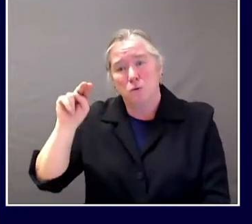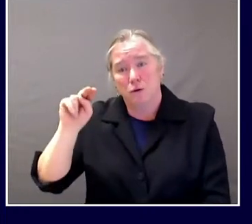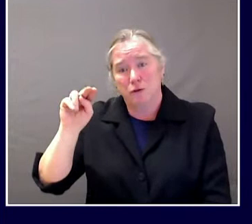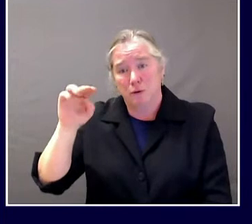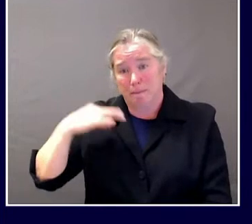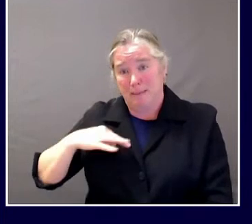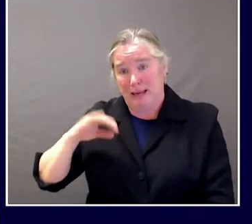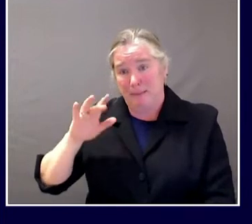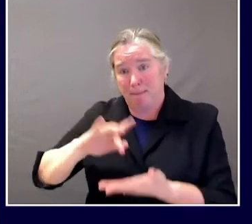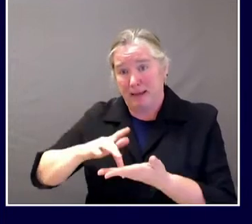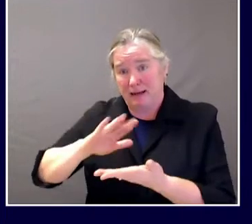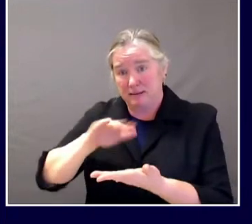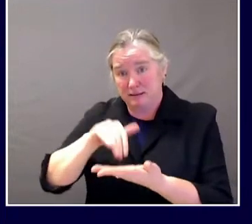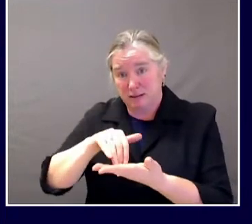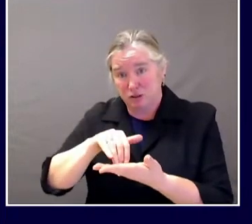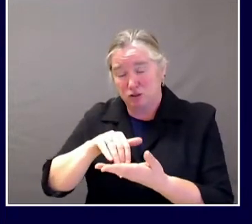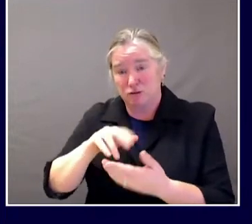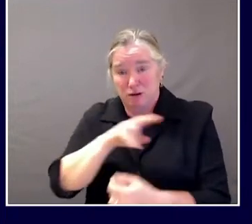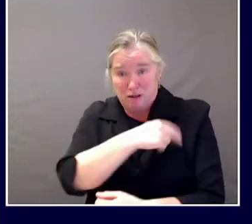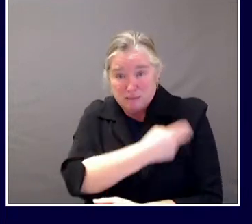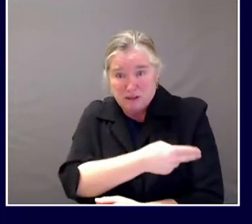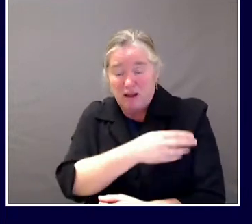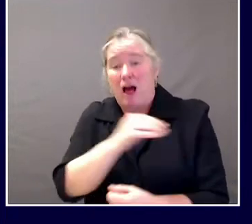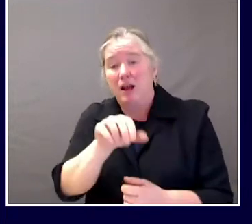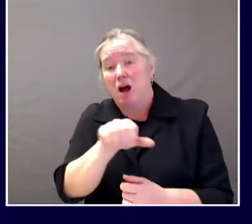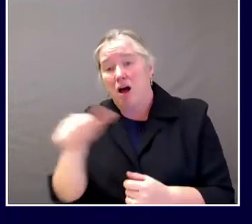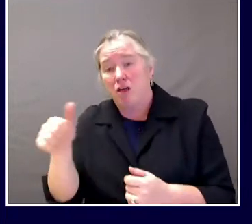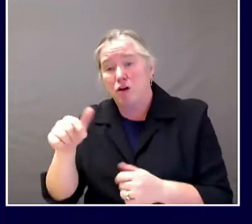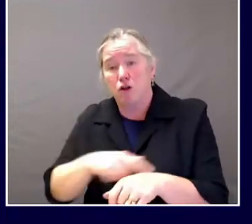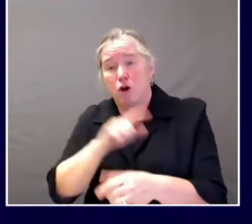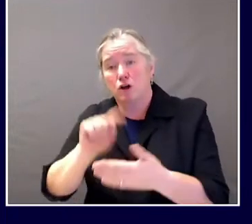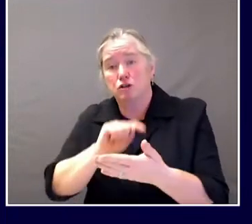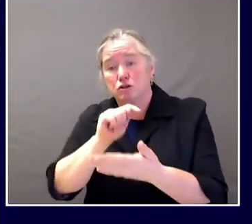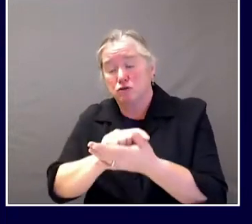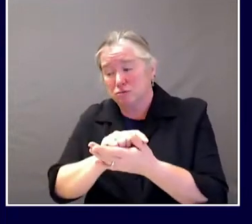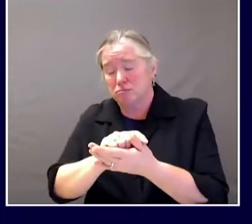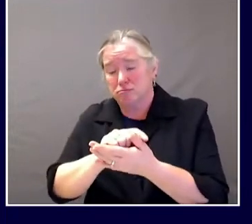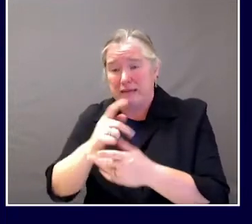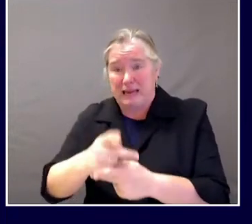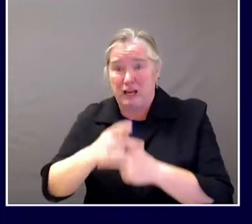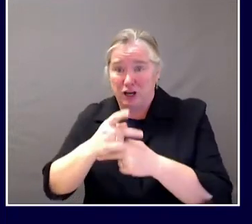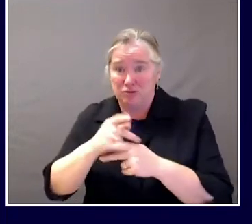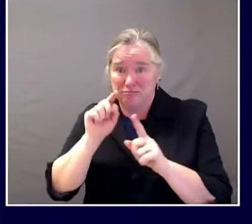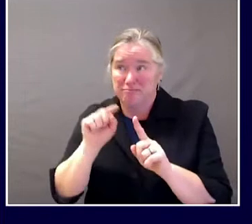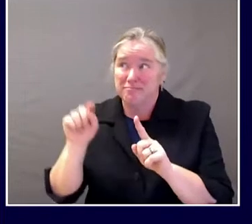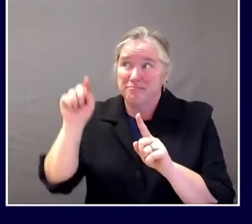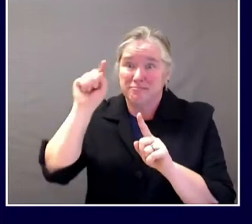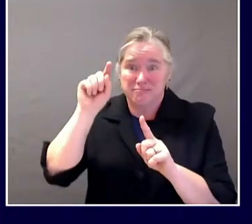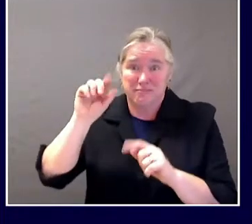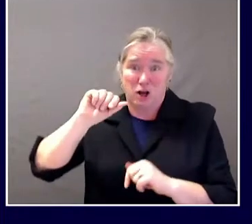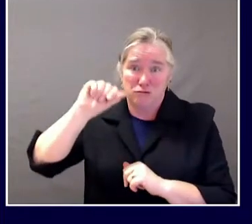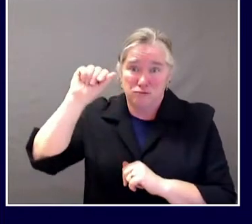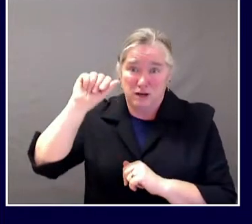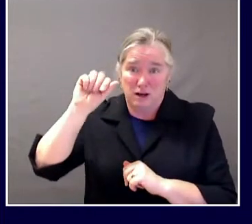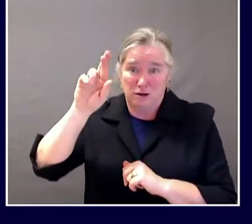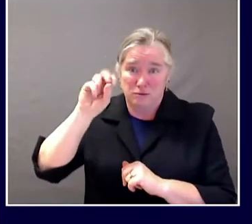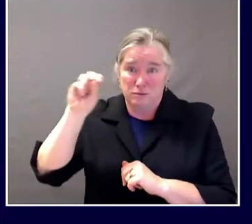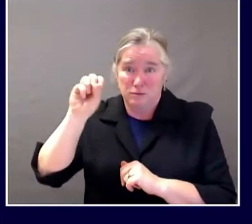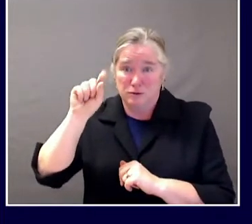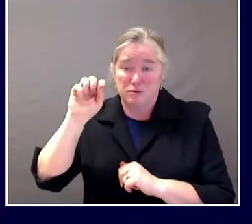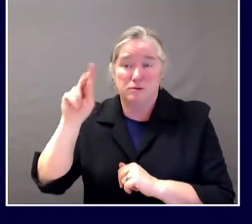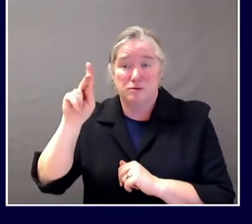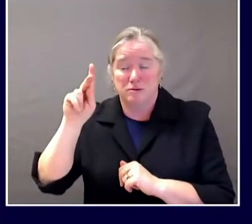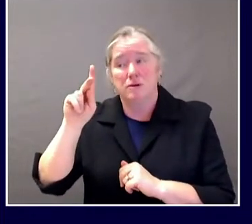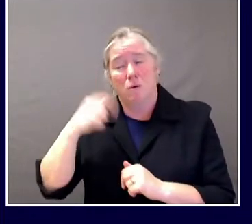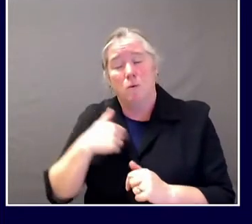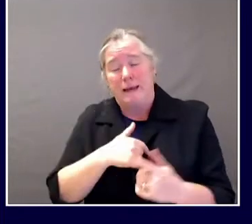Center, as well as other long-term care facilities in Aroostook County. That remains, again, one of our top areas of concern